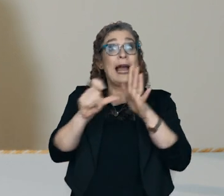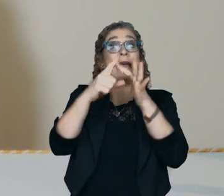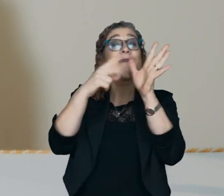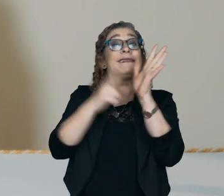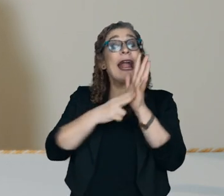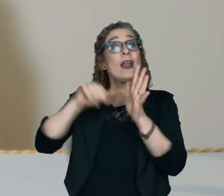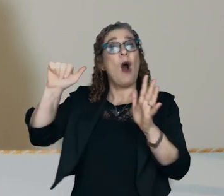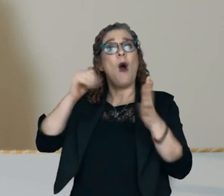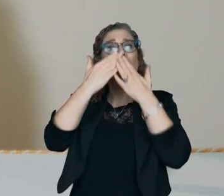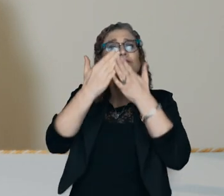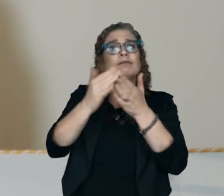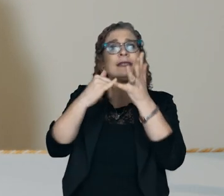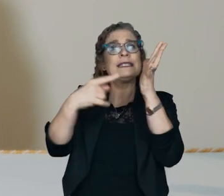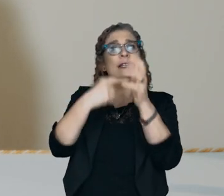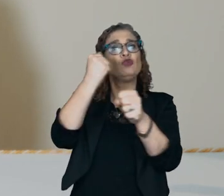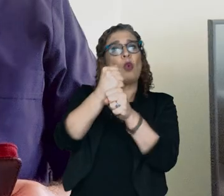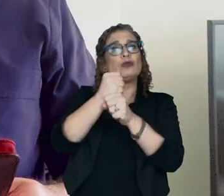St. George's Cathedral.